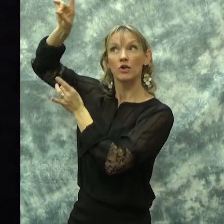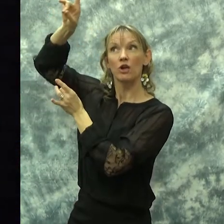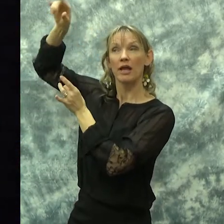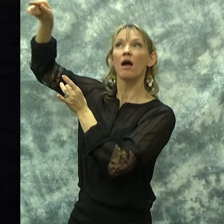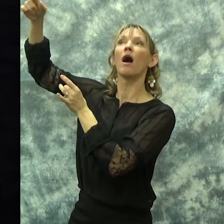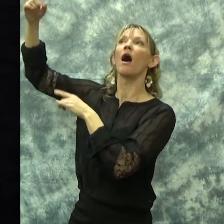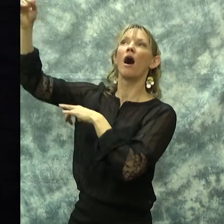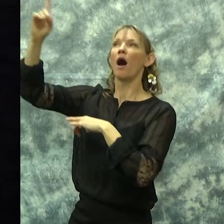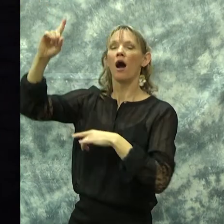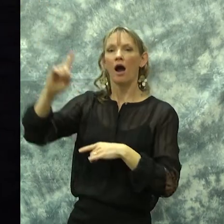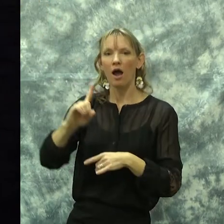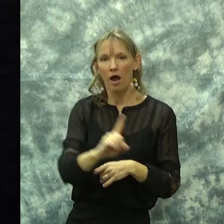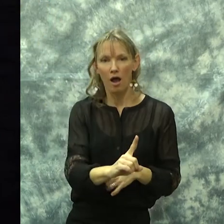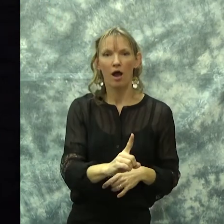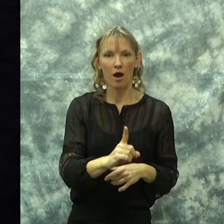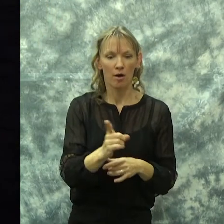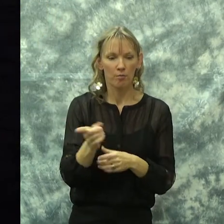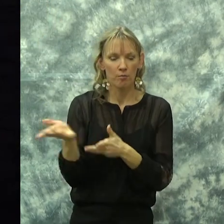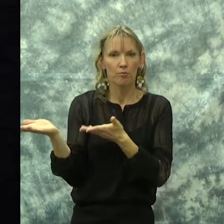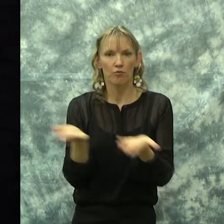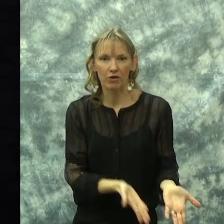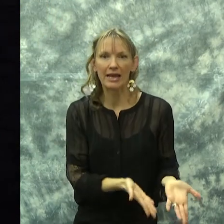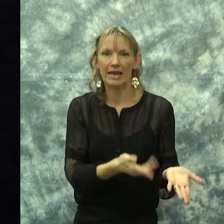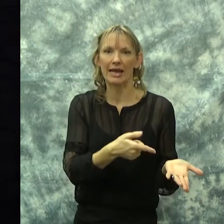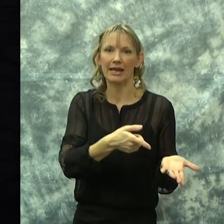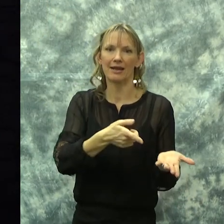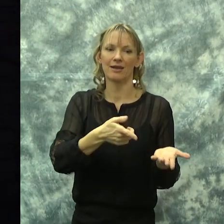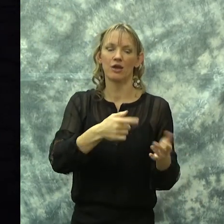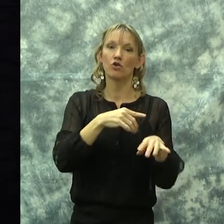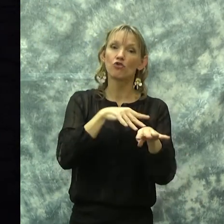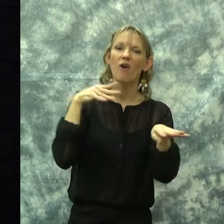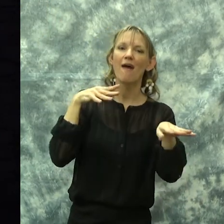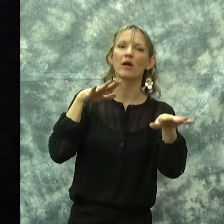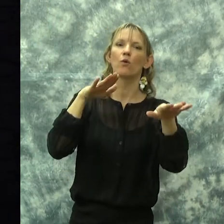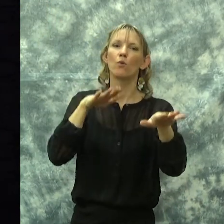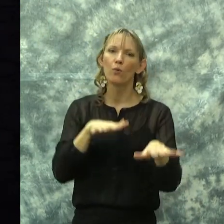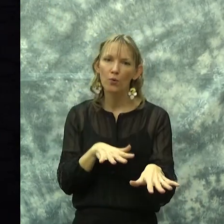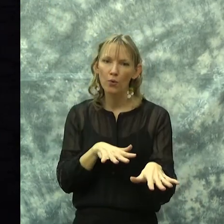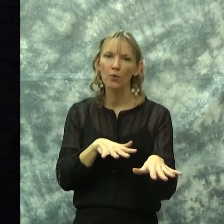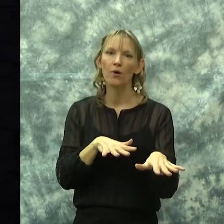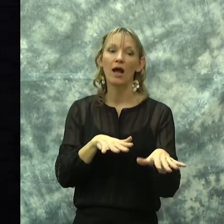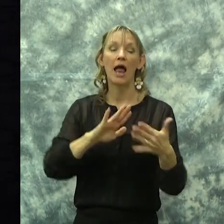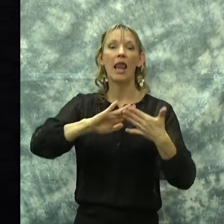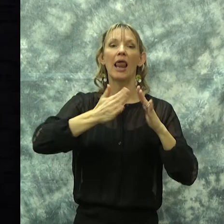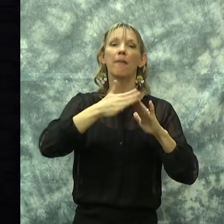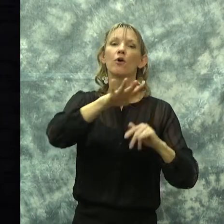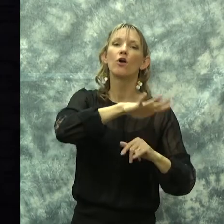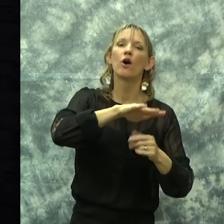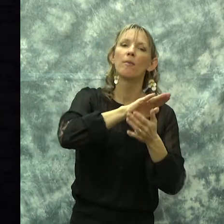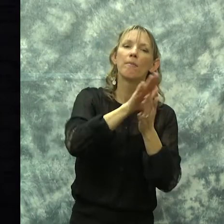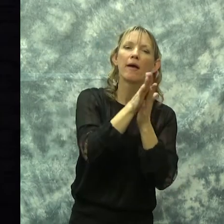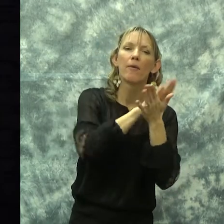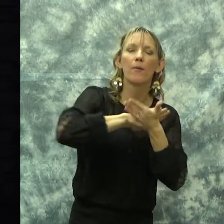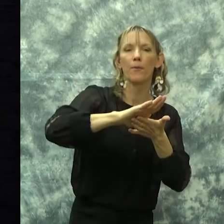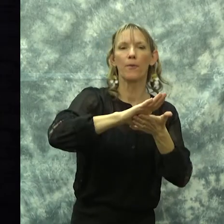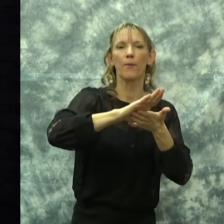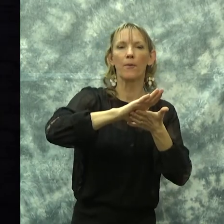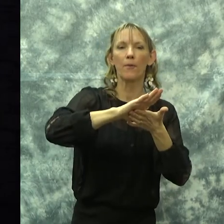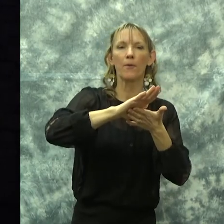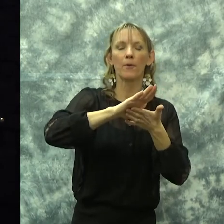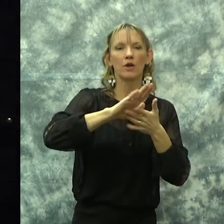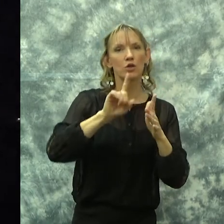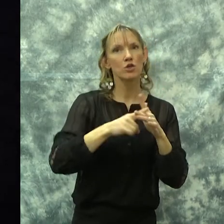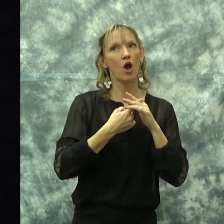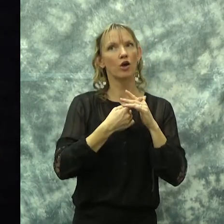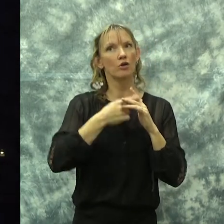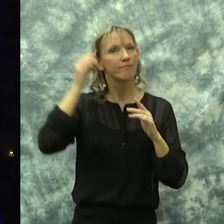you. And the traffic starts to lighten up. And your neighborhood gets cleaner. And you start